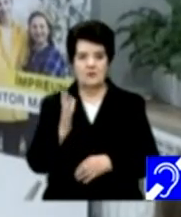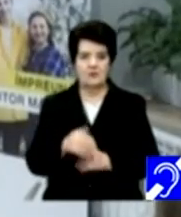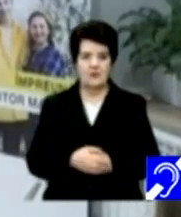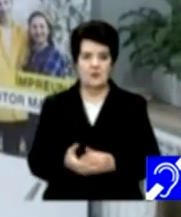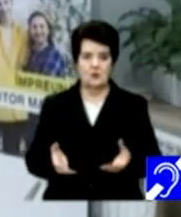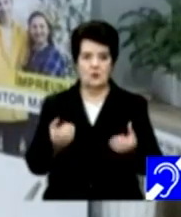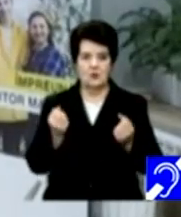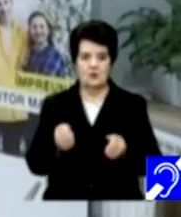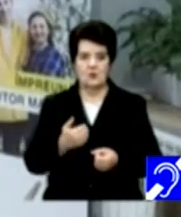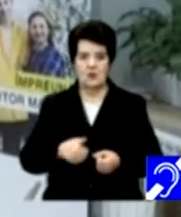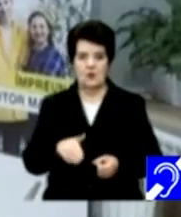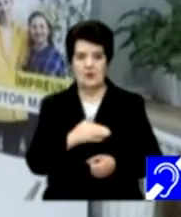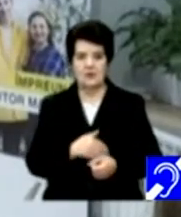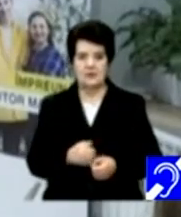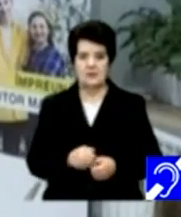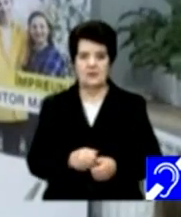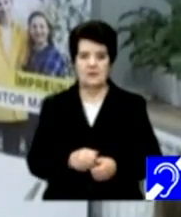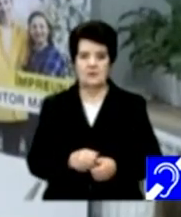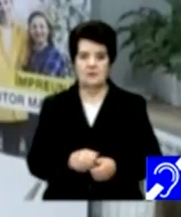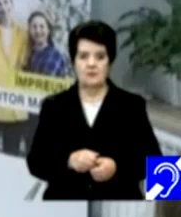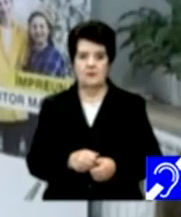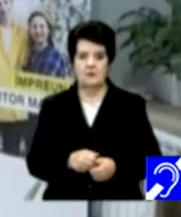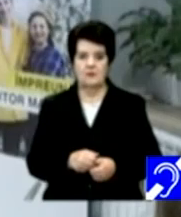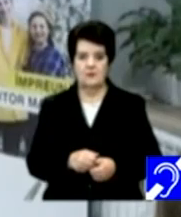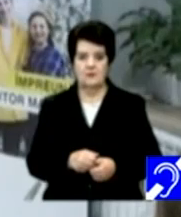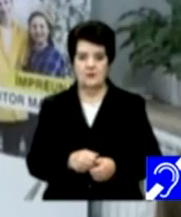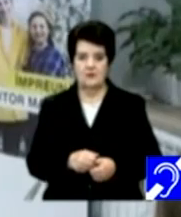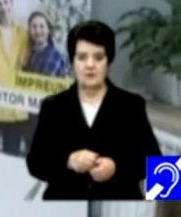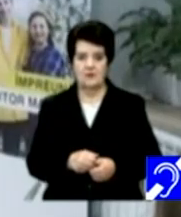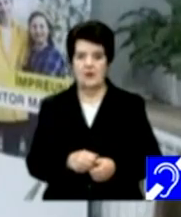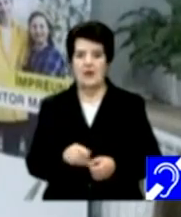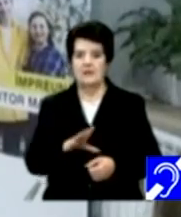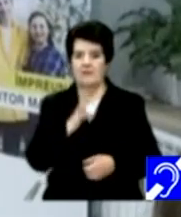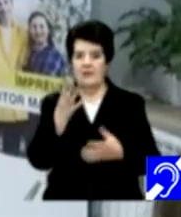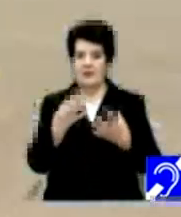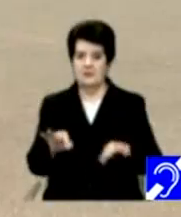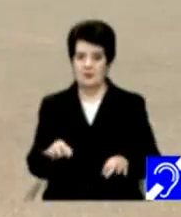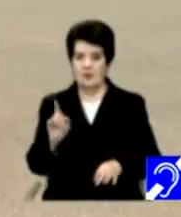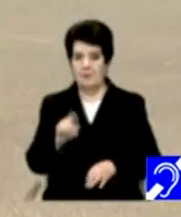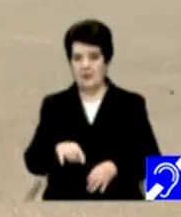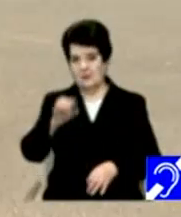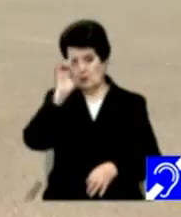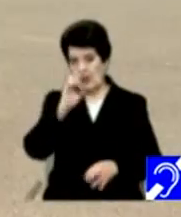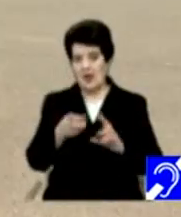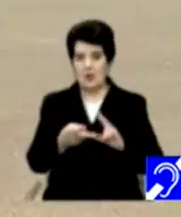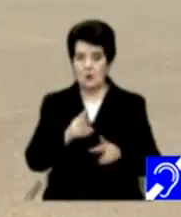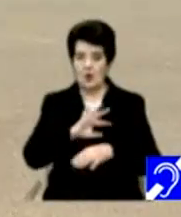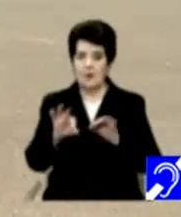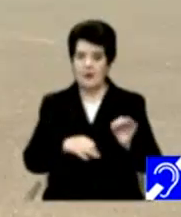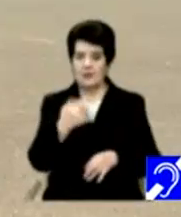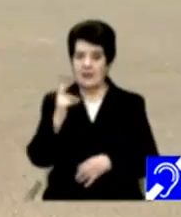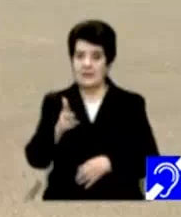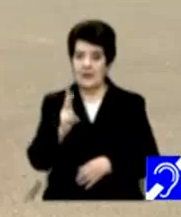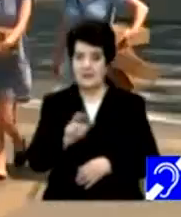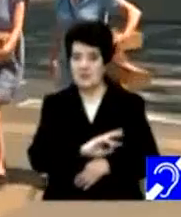give or take is about 35-40% of our public sector exposure as of today. Al doilea proiect are o valoare de